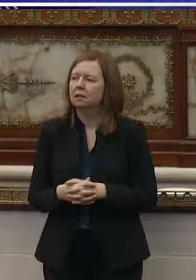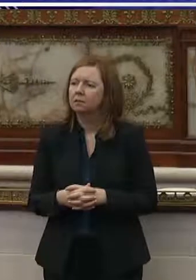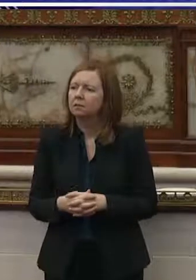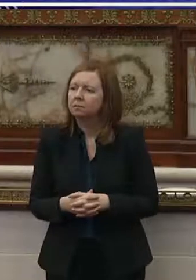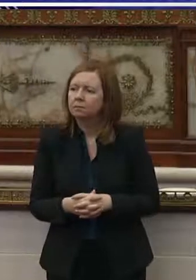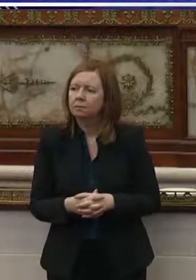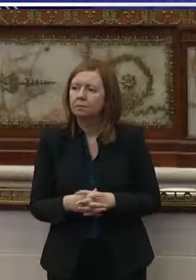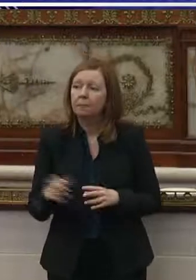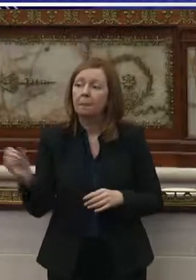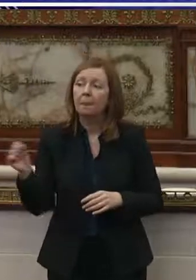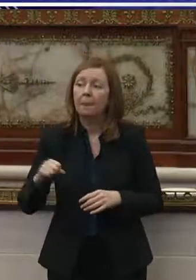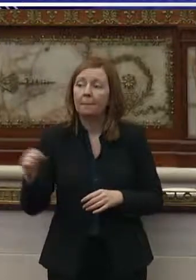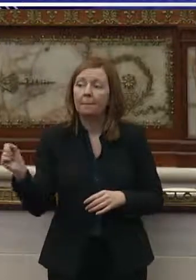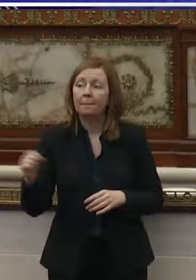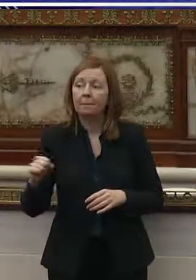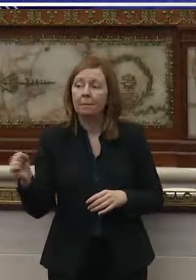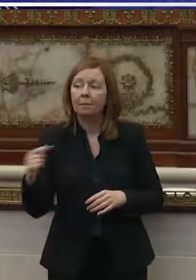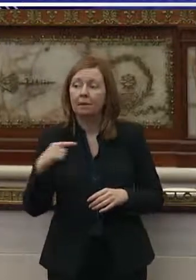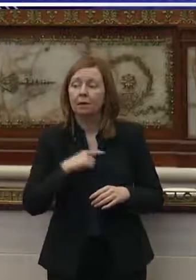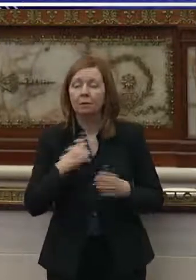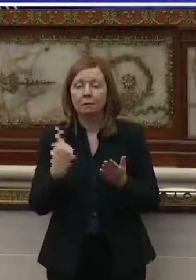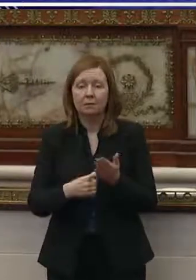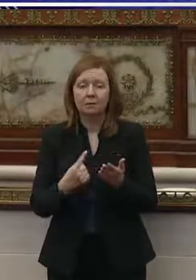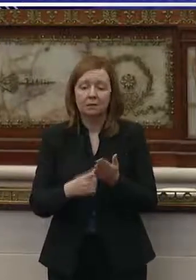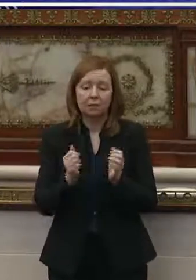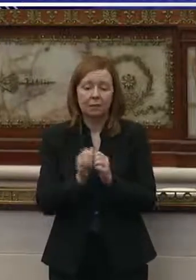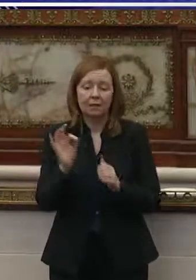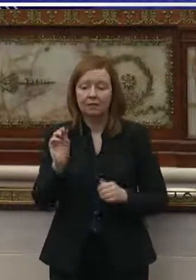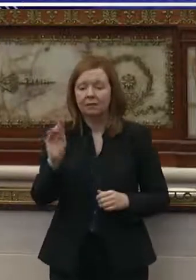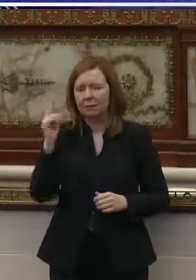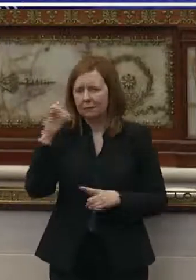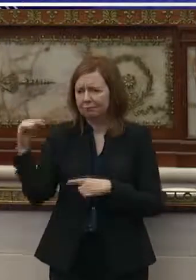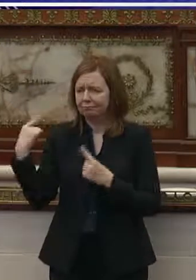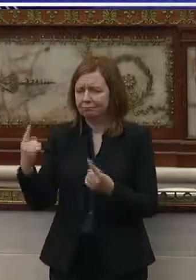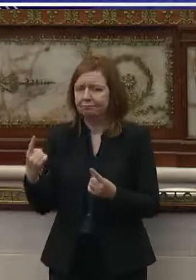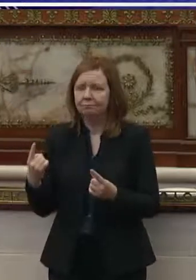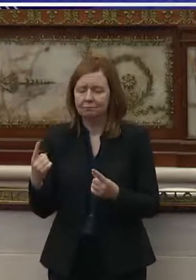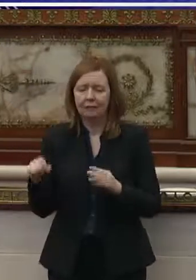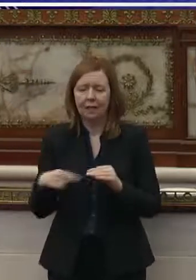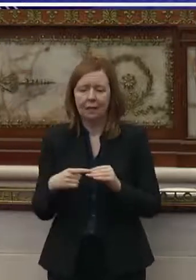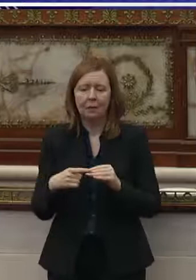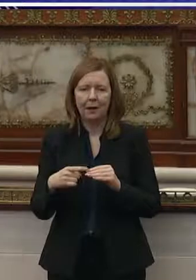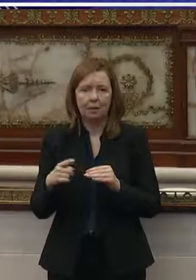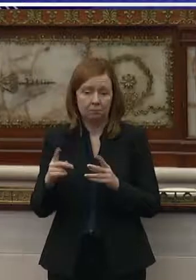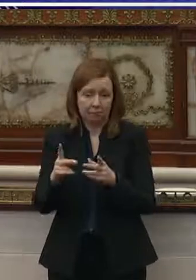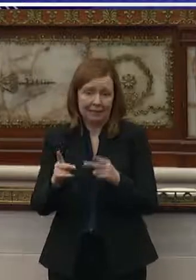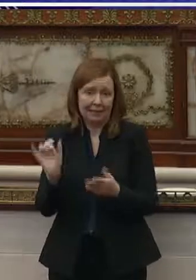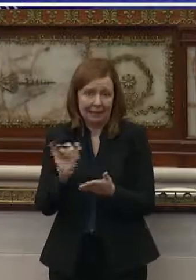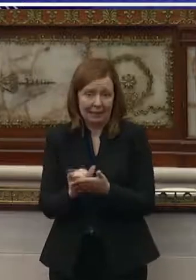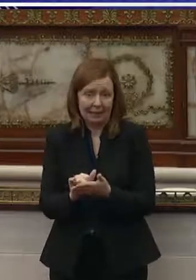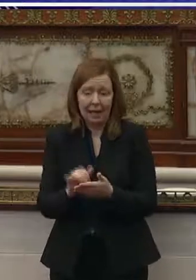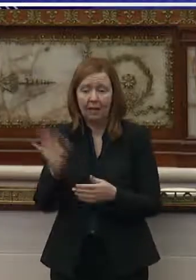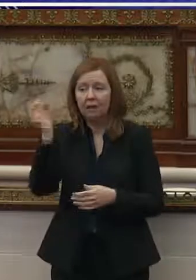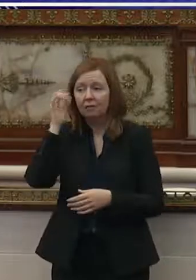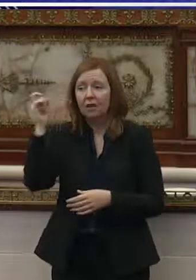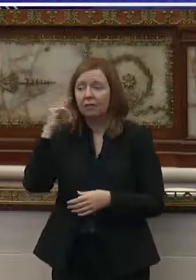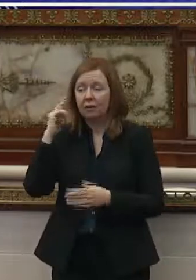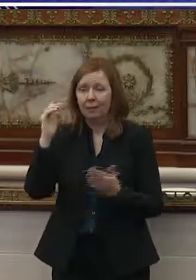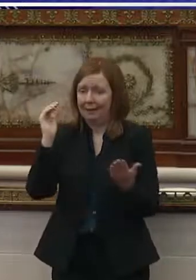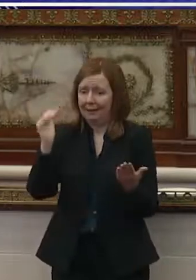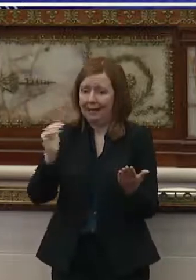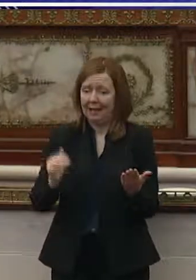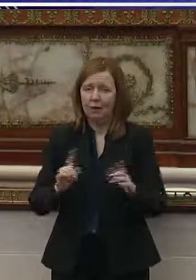Yeah, thank you. So we have been in discussions with FEMA for some time about a site like this. The federal government has laid